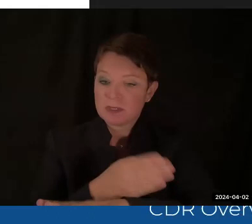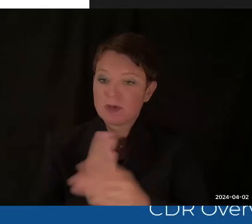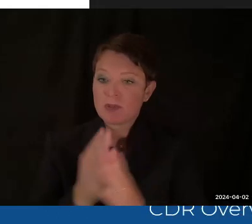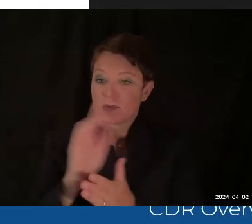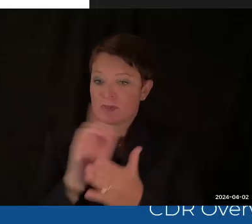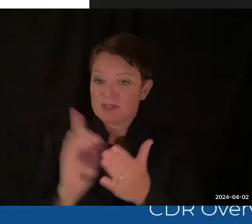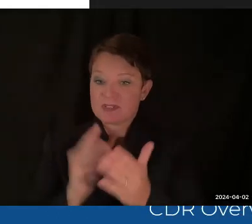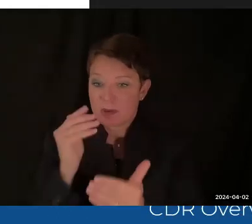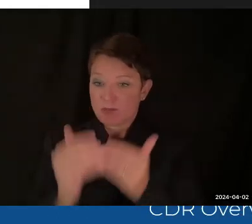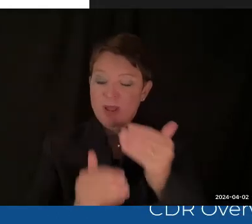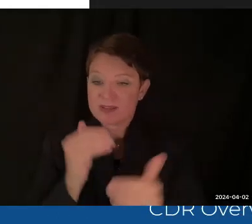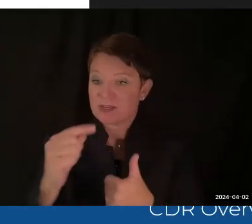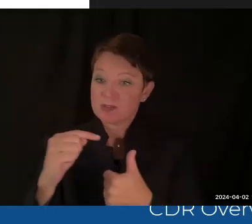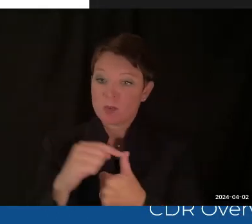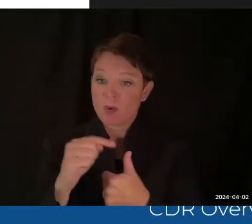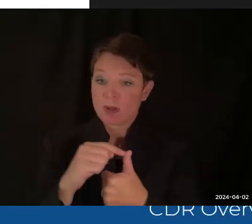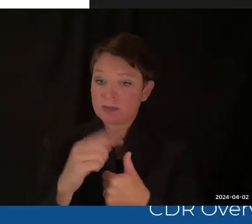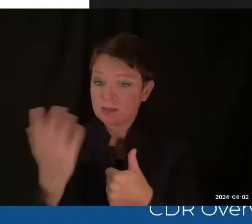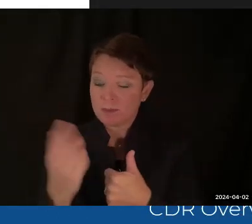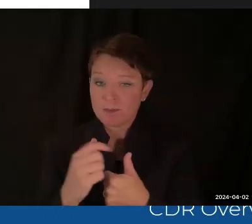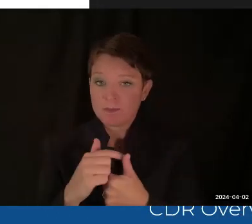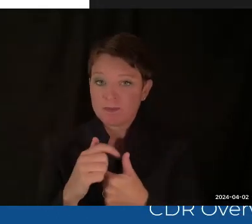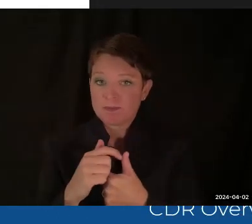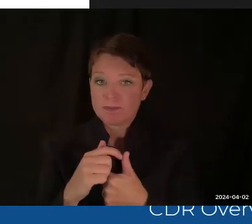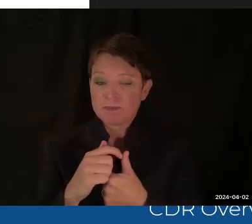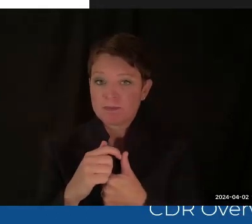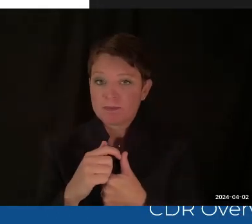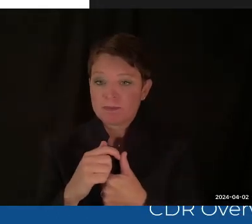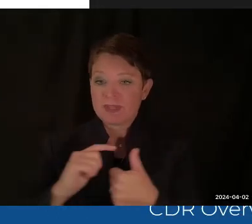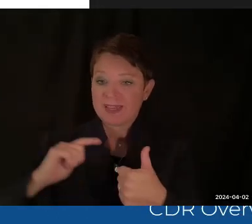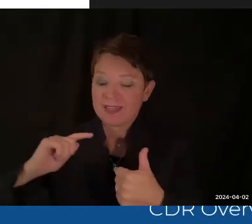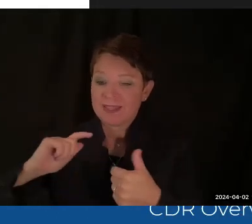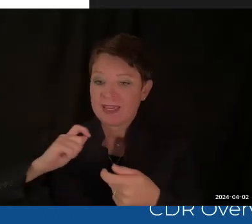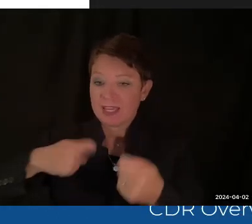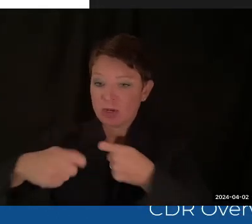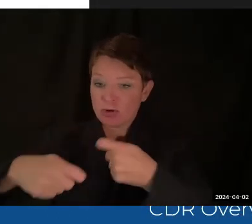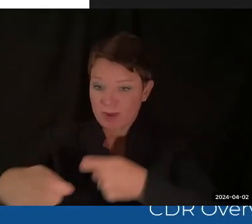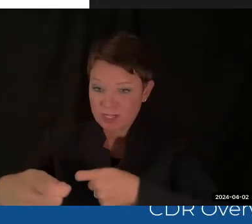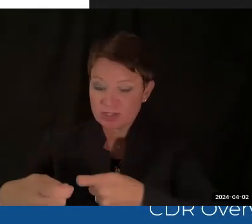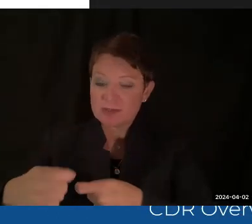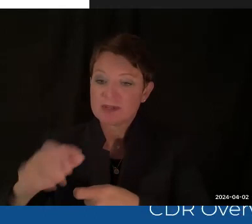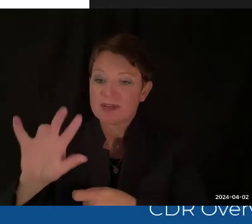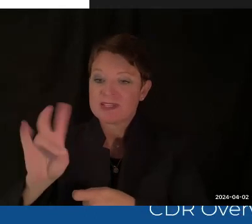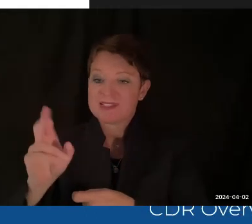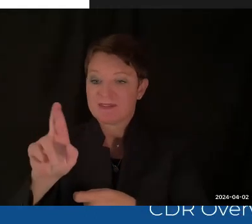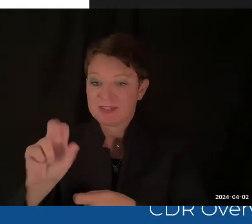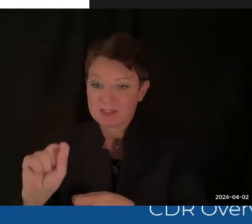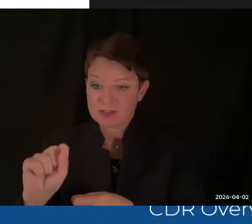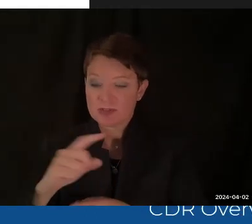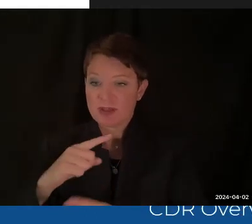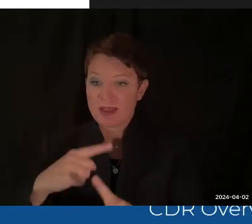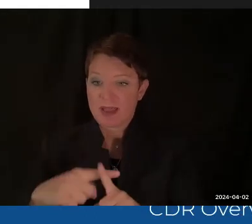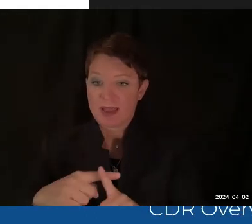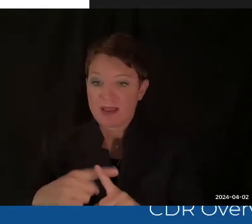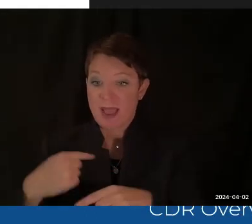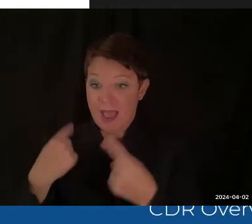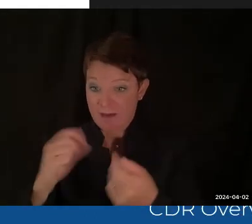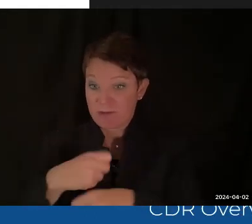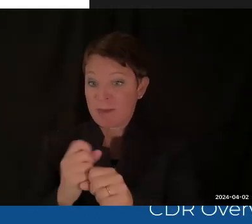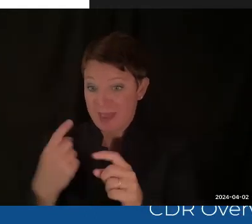design process. One being the iterations that the 76ers and have